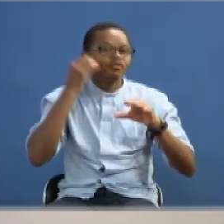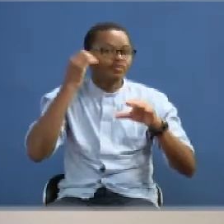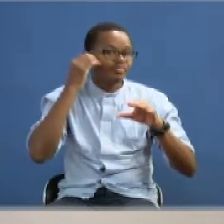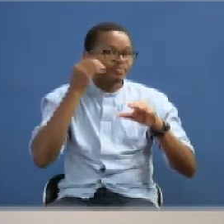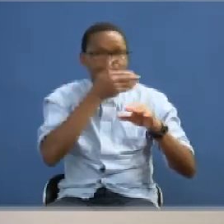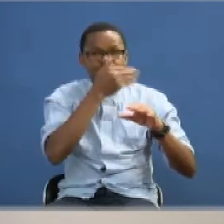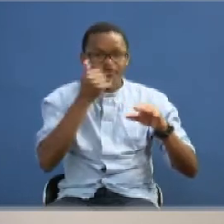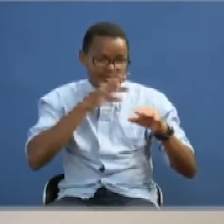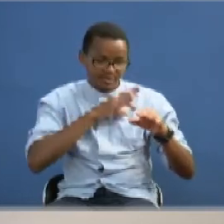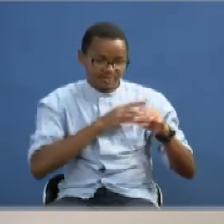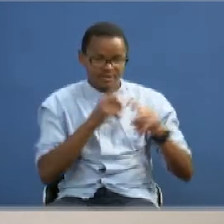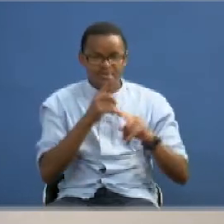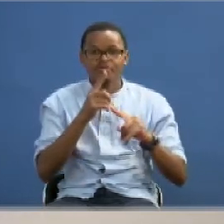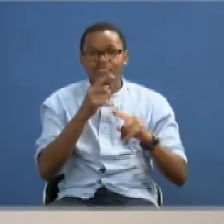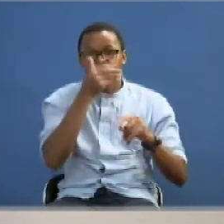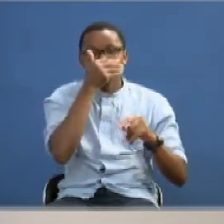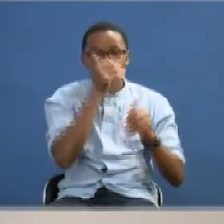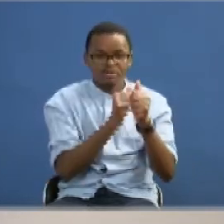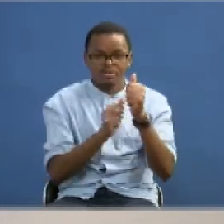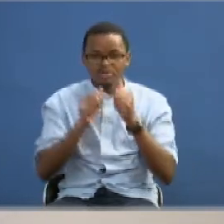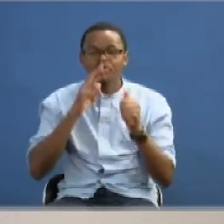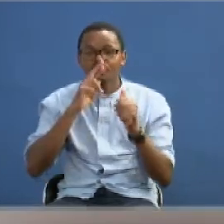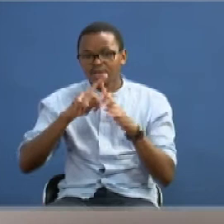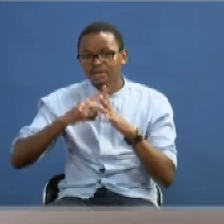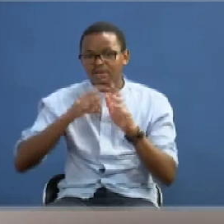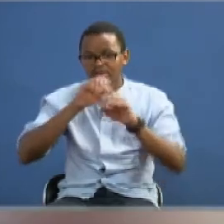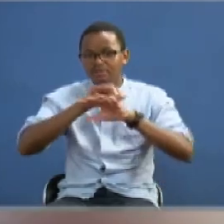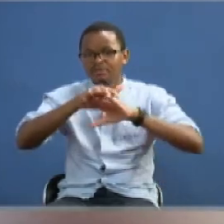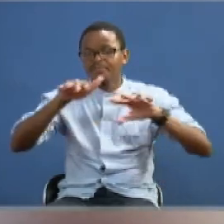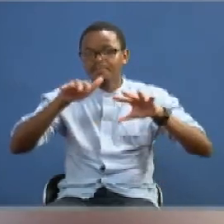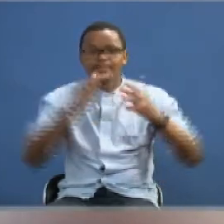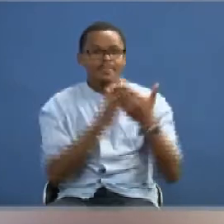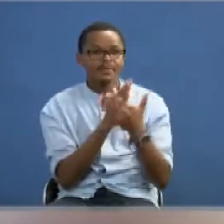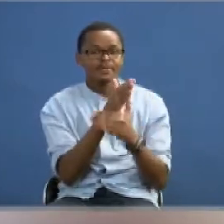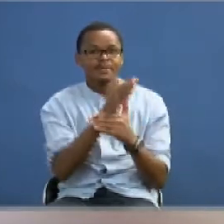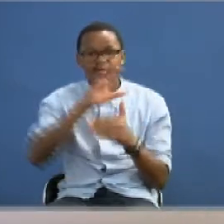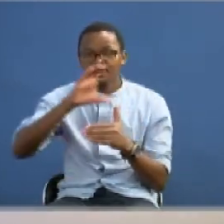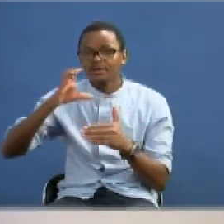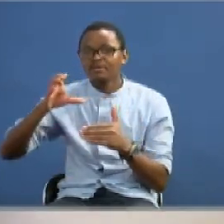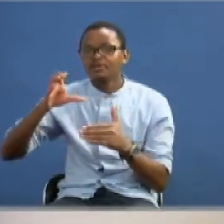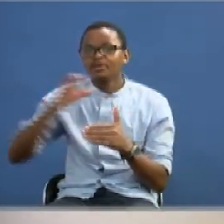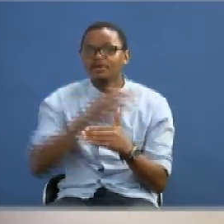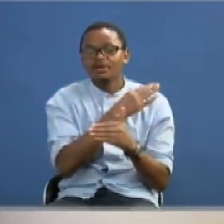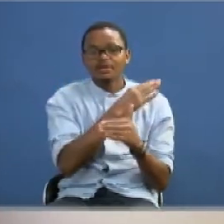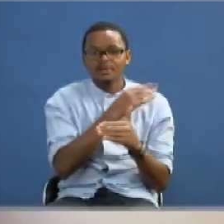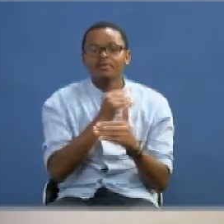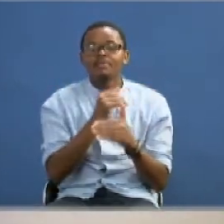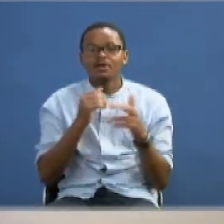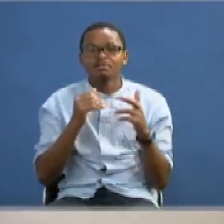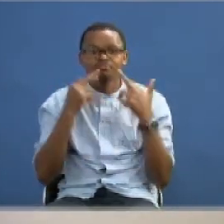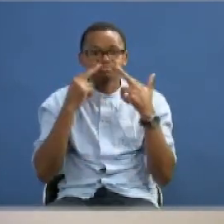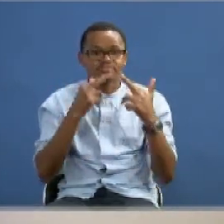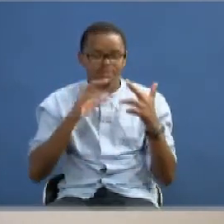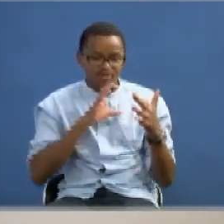to be the beneficiaries of this face mask, which we have started distributing through the county emergency response